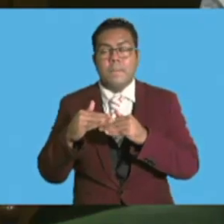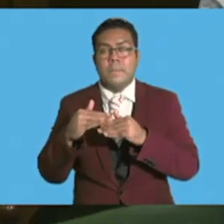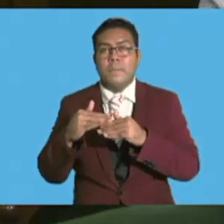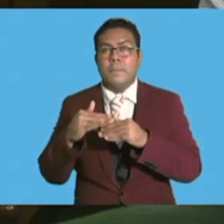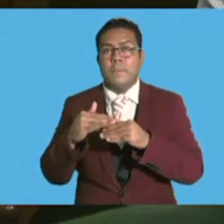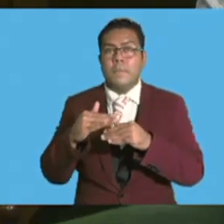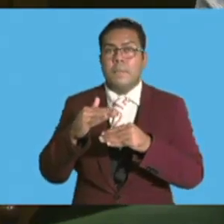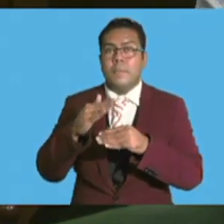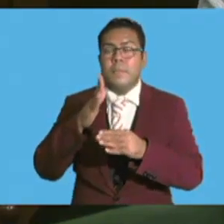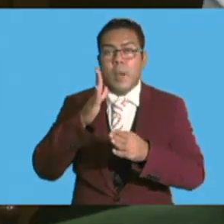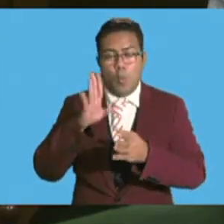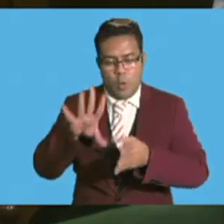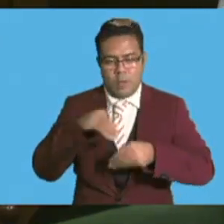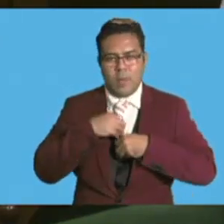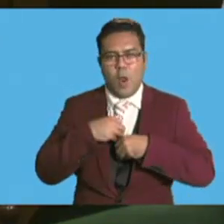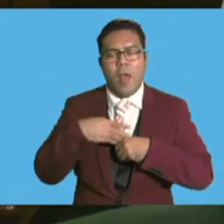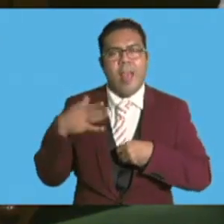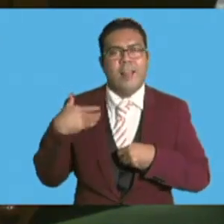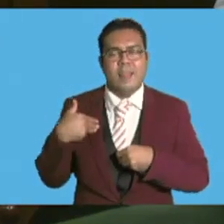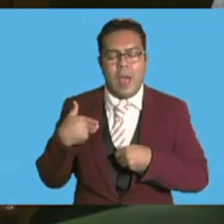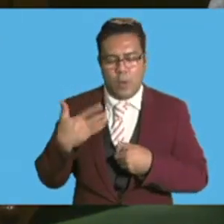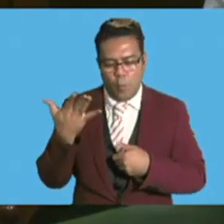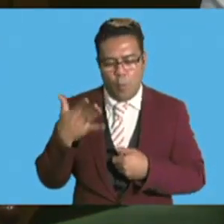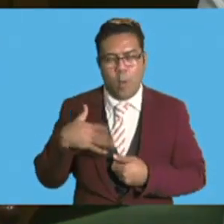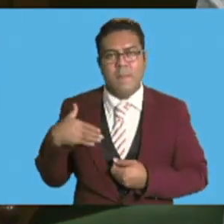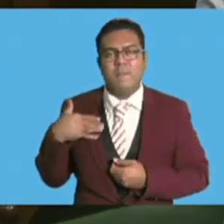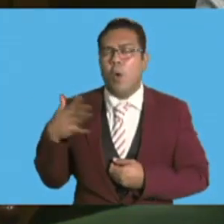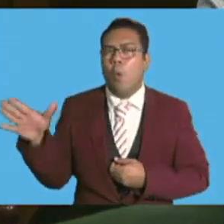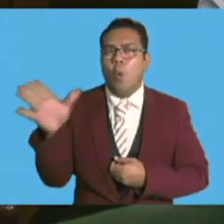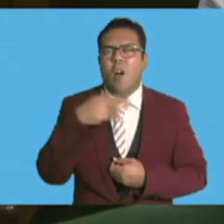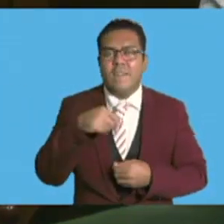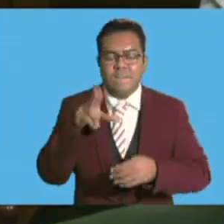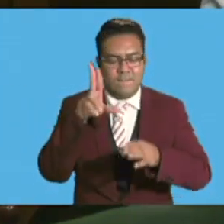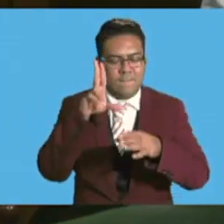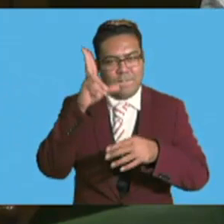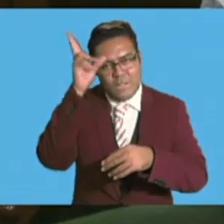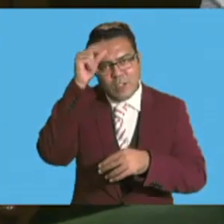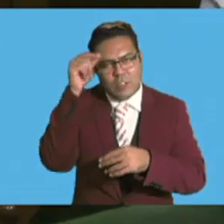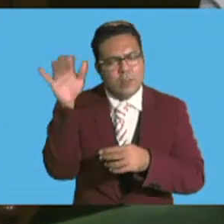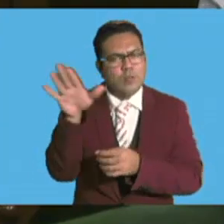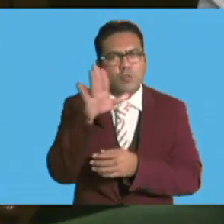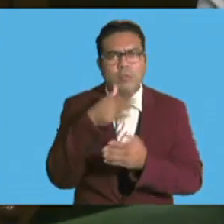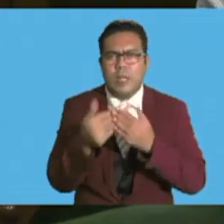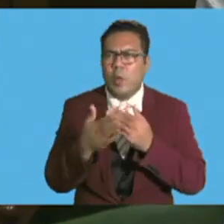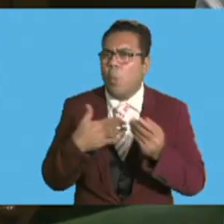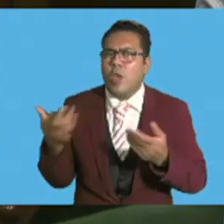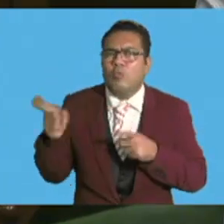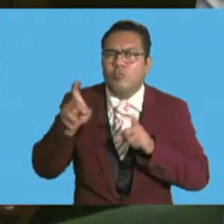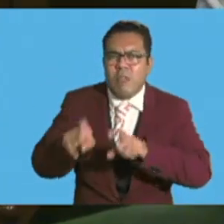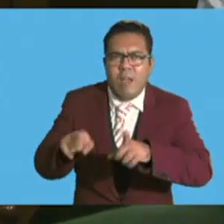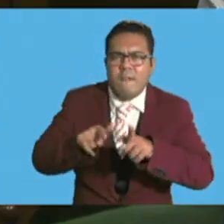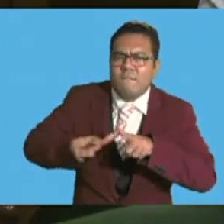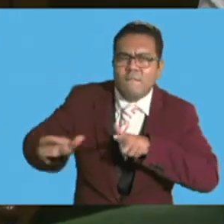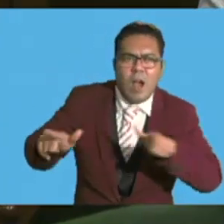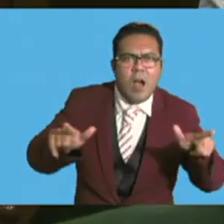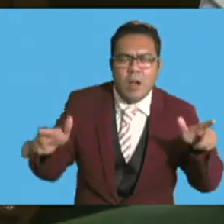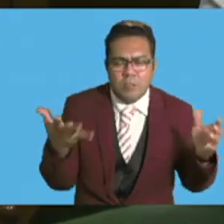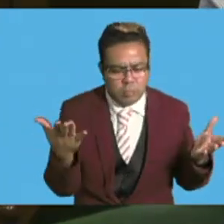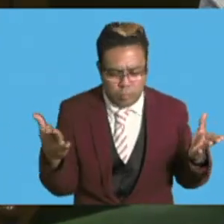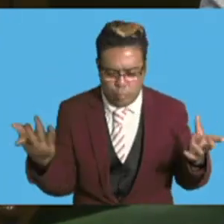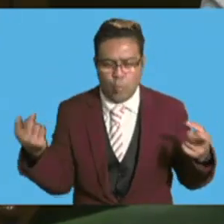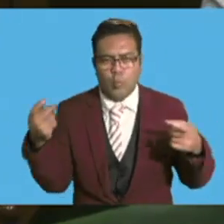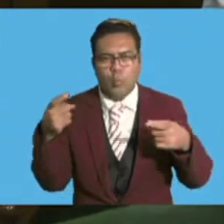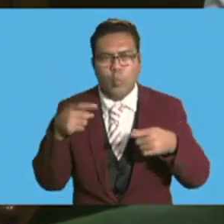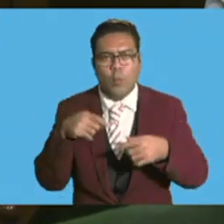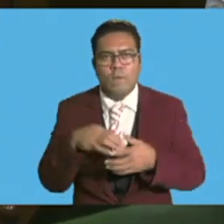to improving the health and well-being of all Fijians, regardless of income or geographic locations. In its efforts to curb the rise in